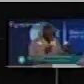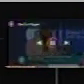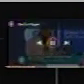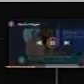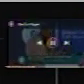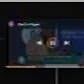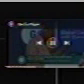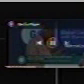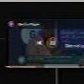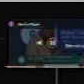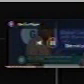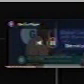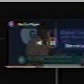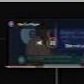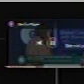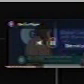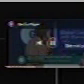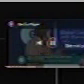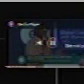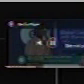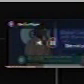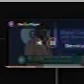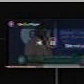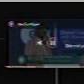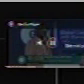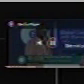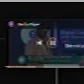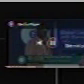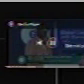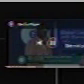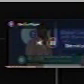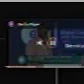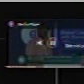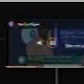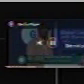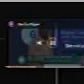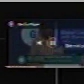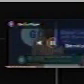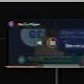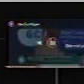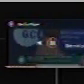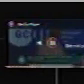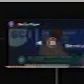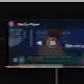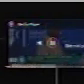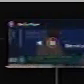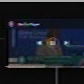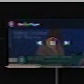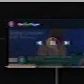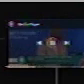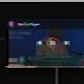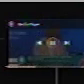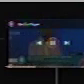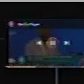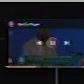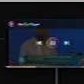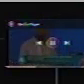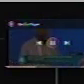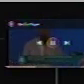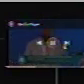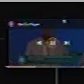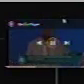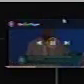world are using their YouTube channel to propagate gospel for Satan and propagate gospel for their